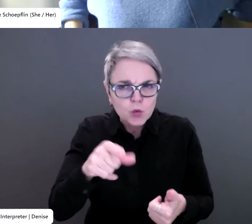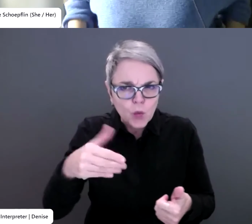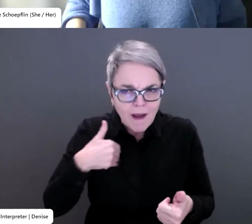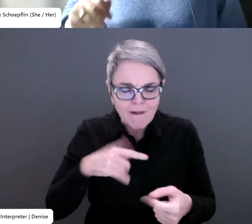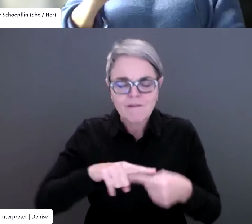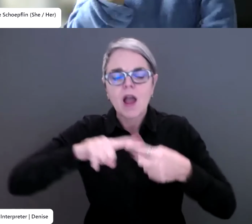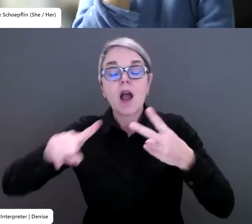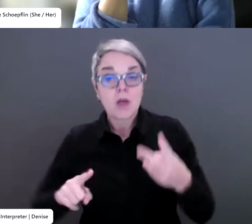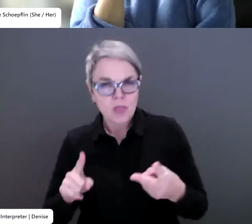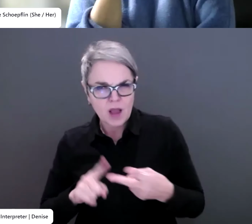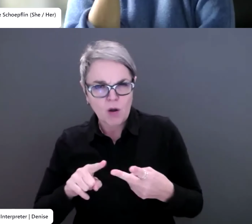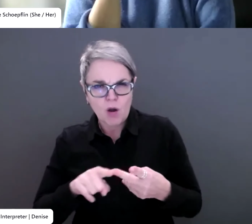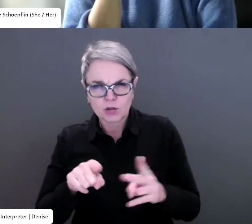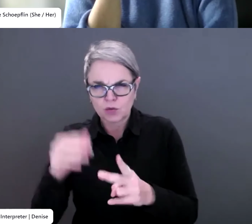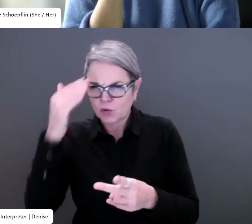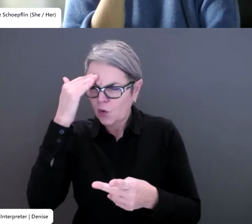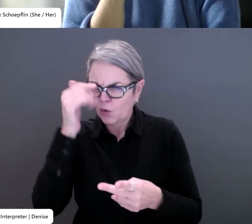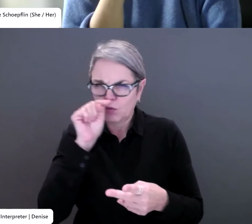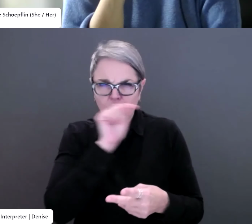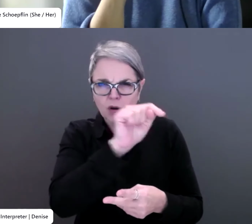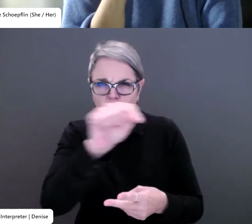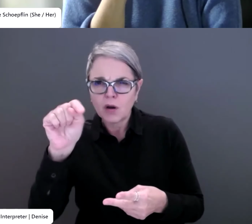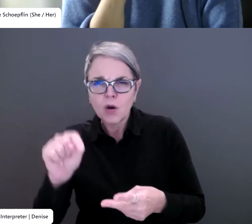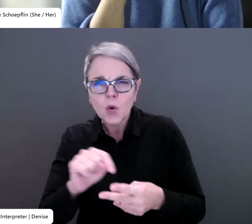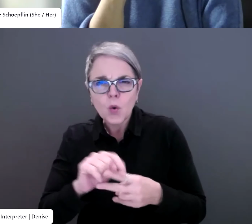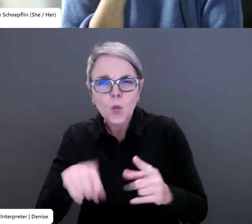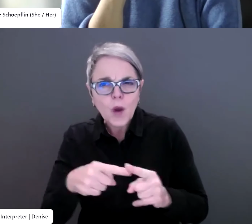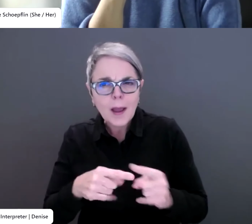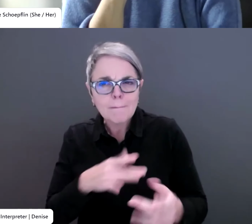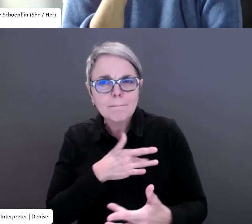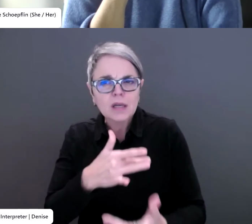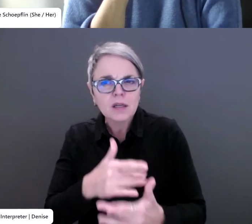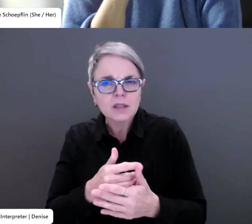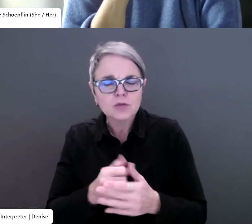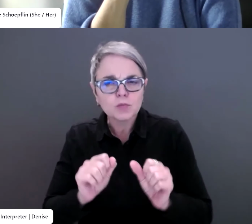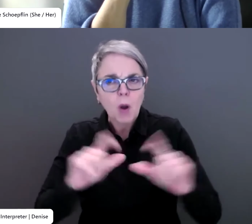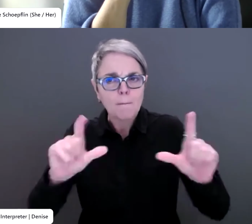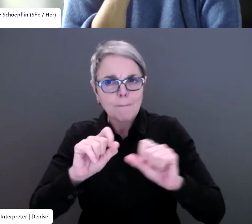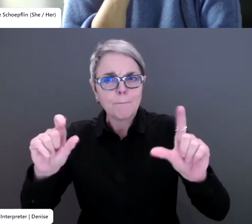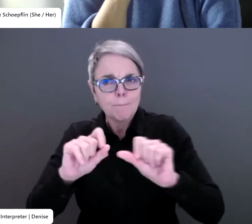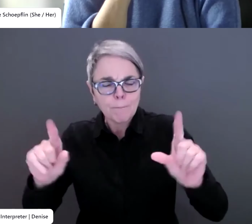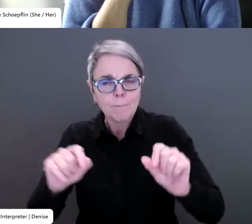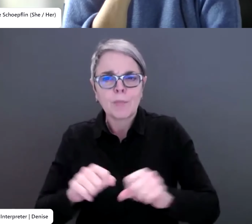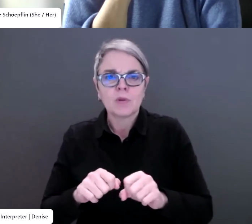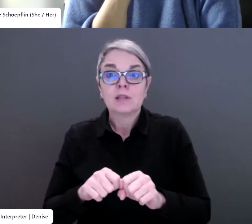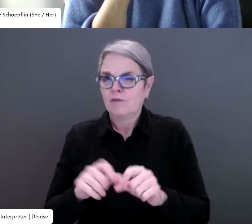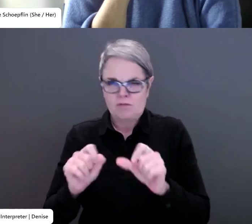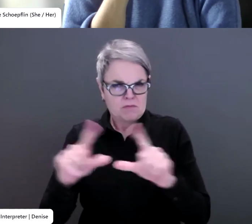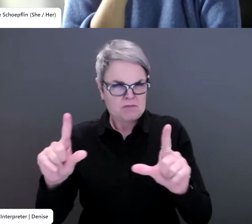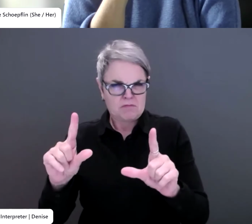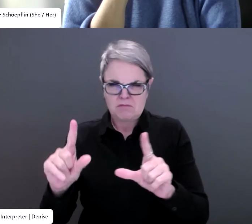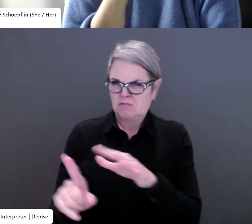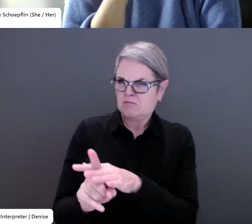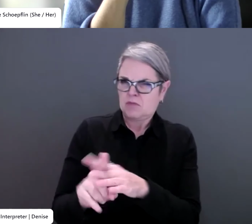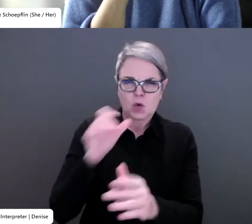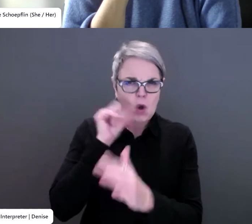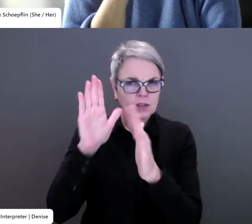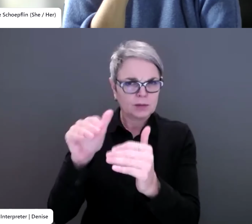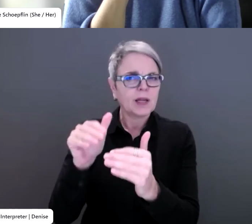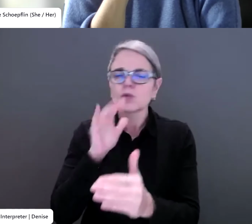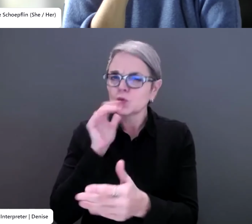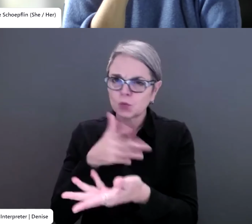up. The important thing to remember is that the ones from your operating system should be